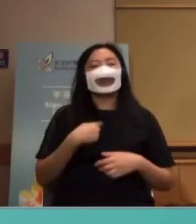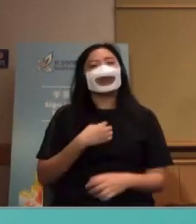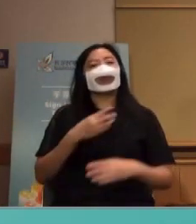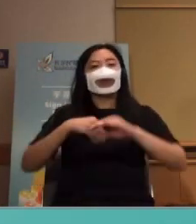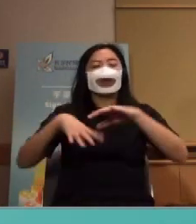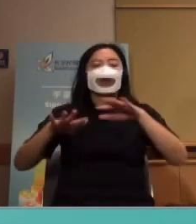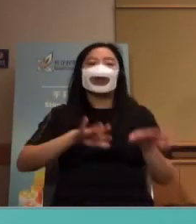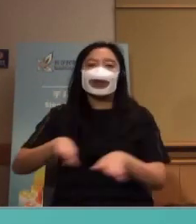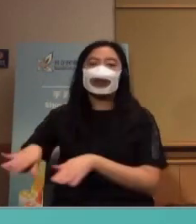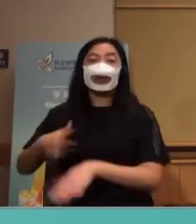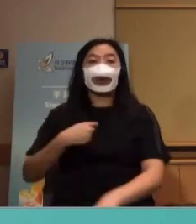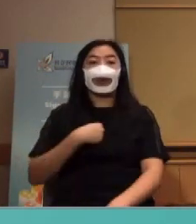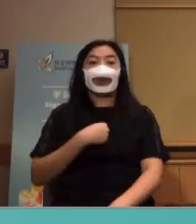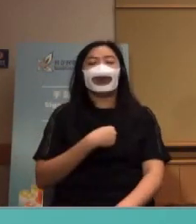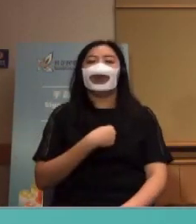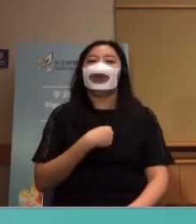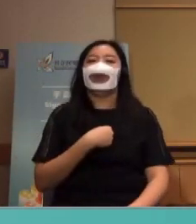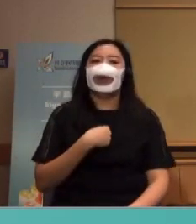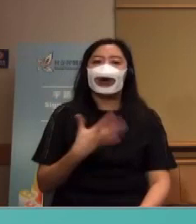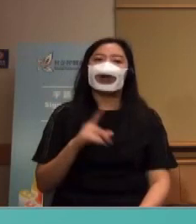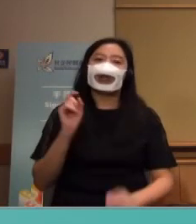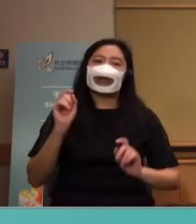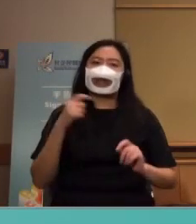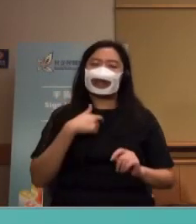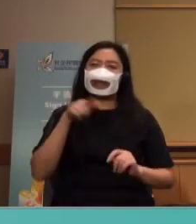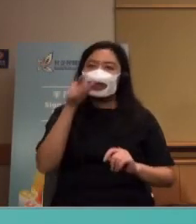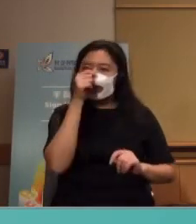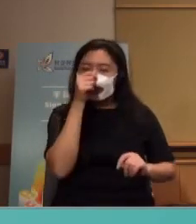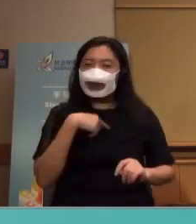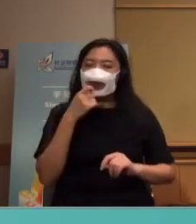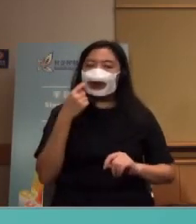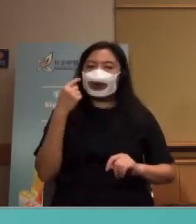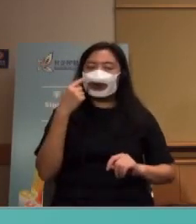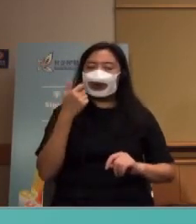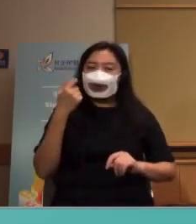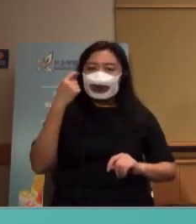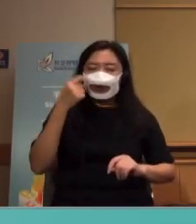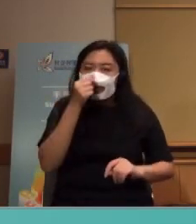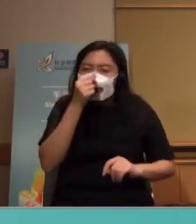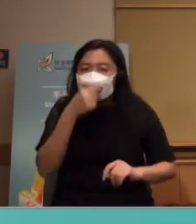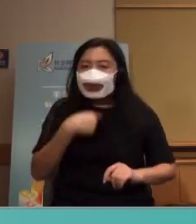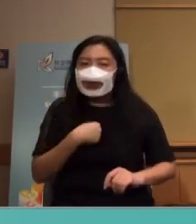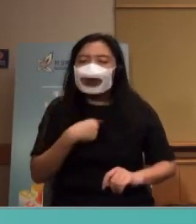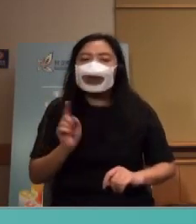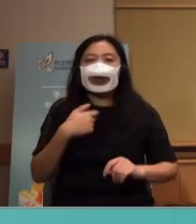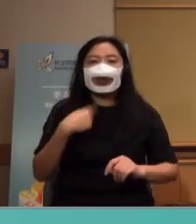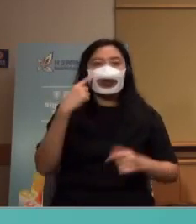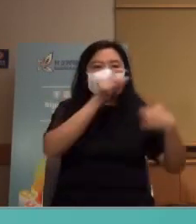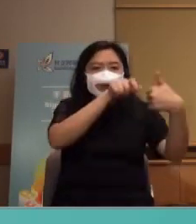why and the stories and personal missions behind it. And I would like to find this out from Lewis and